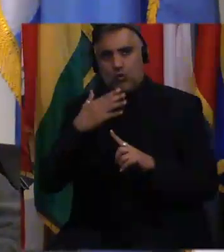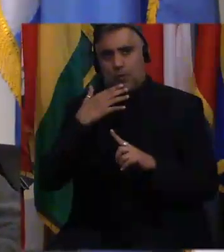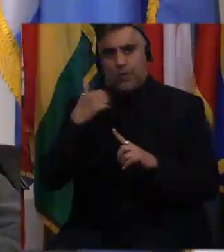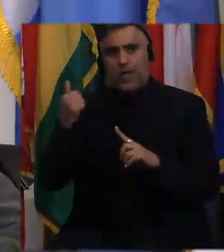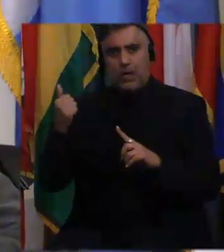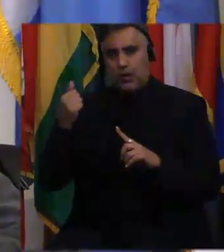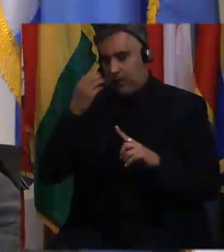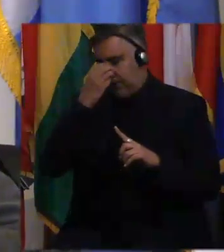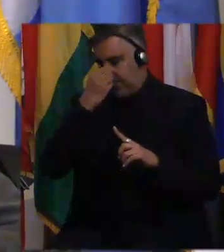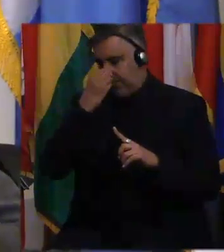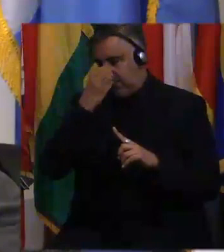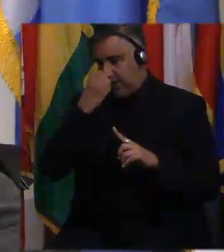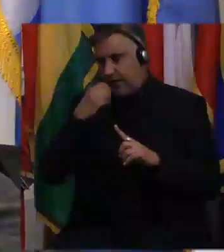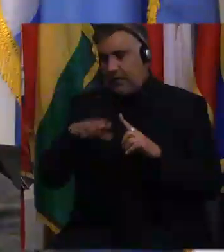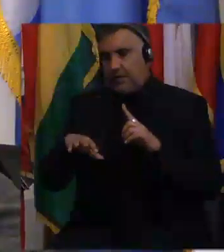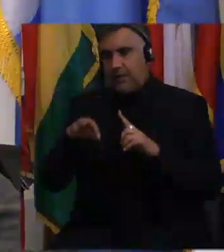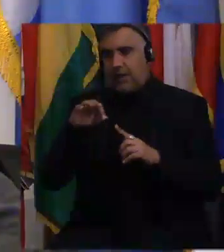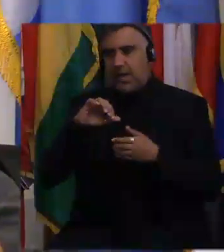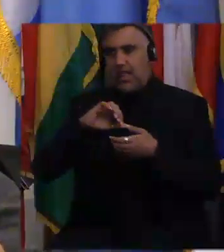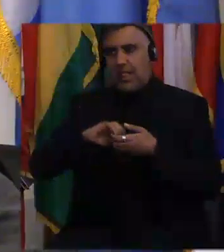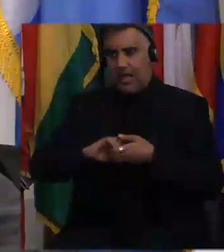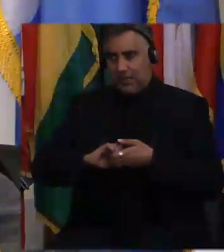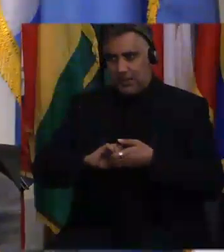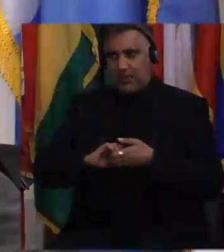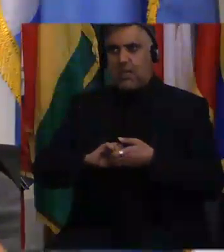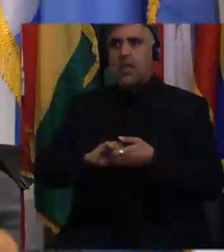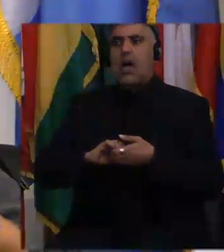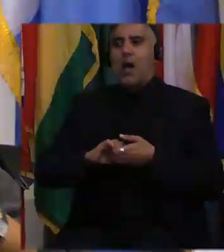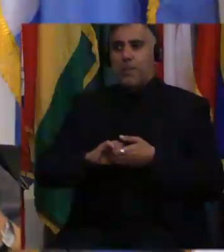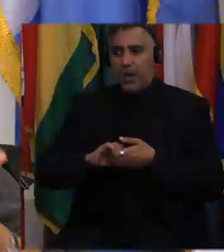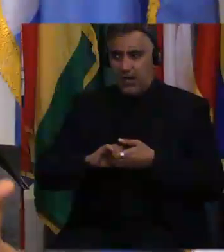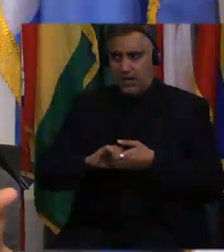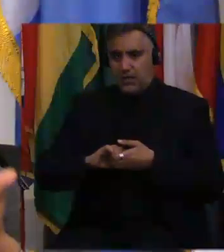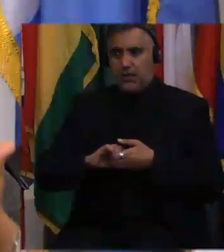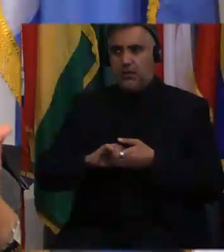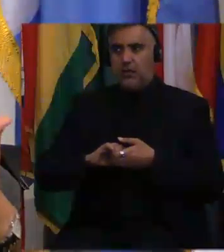better find alliances among